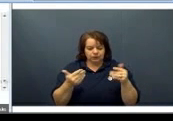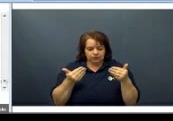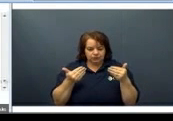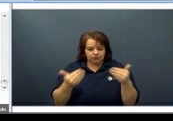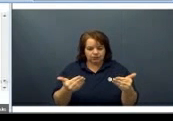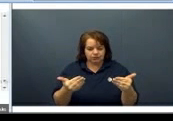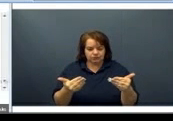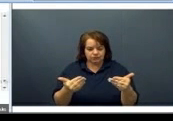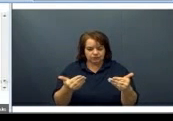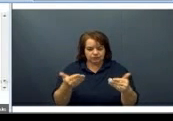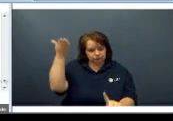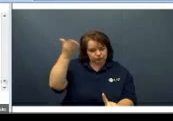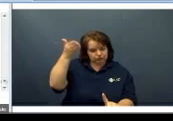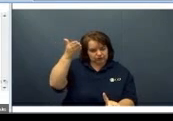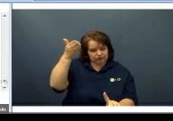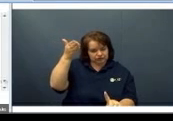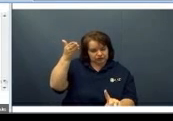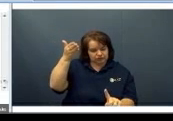turn the